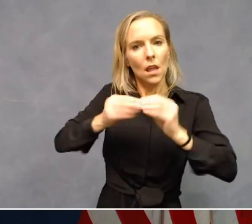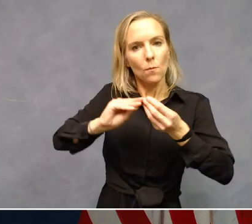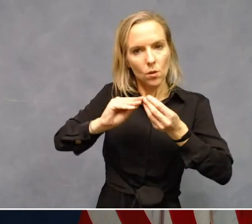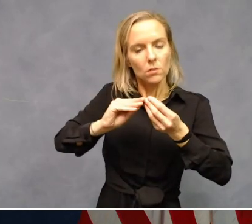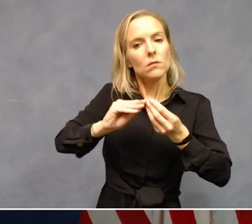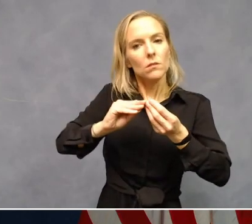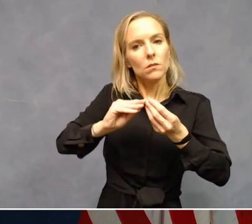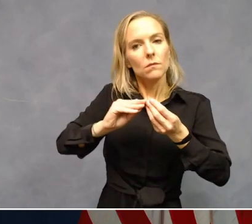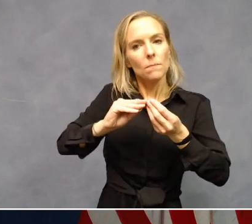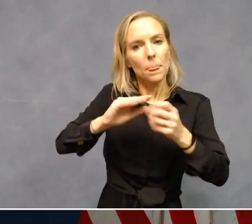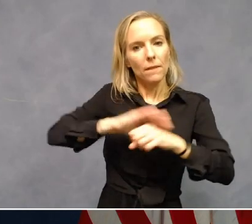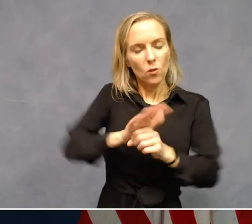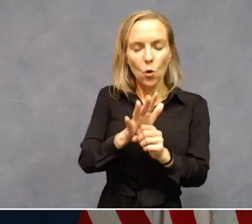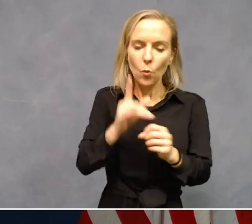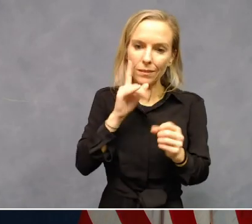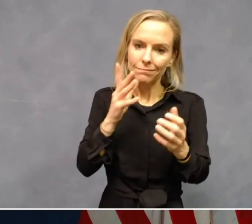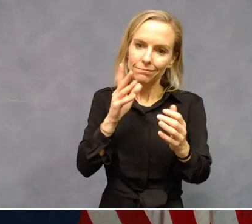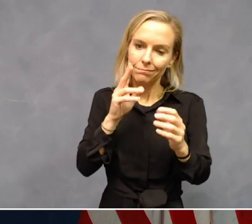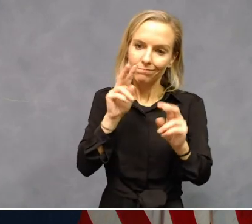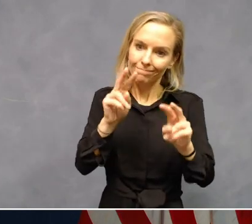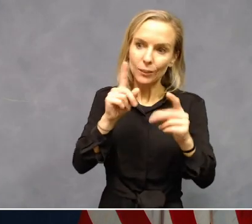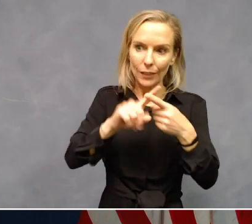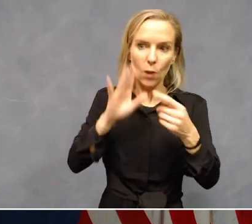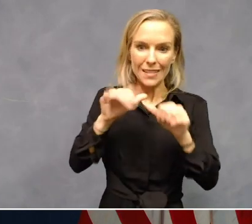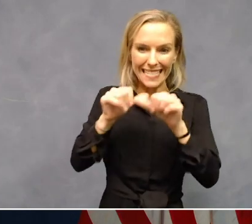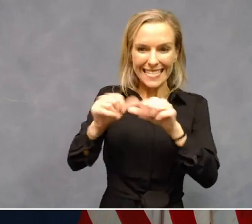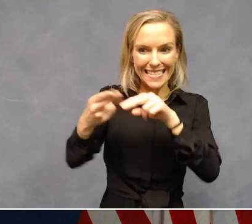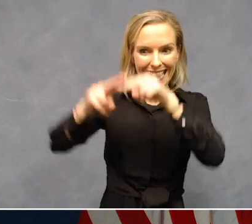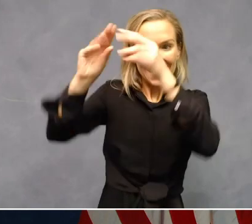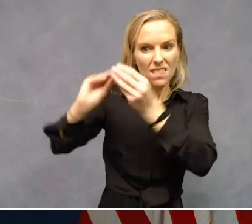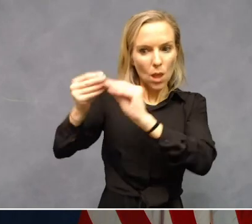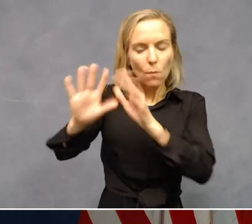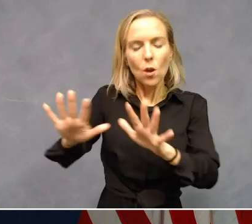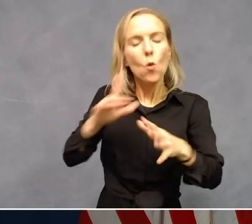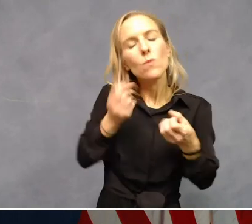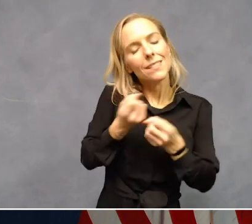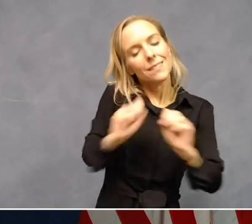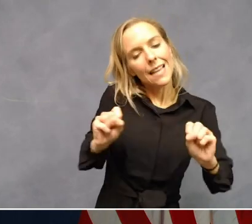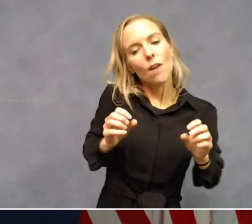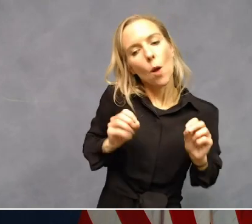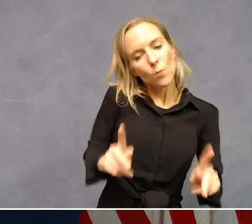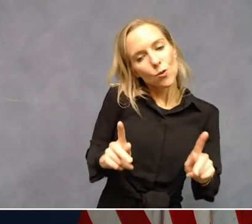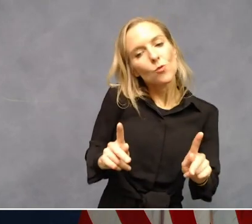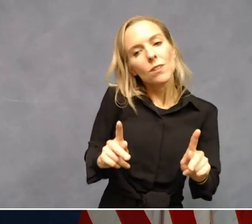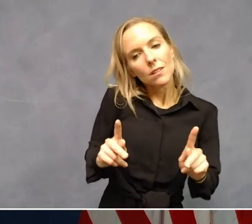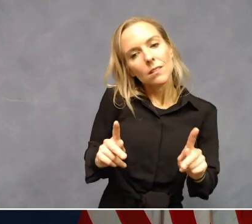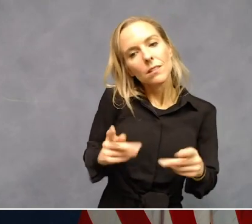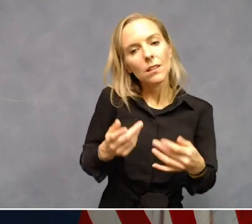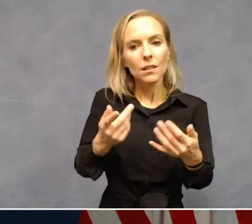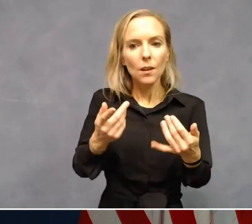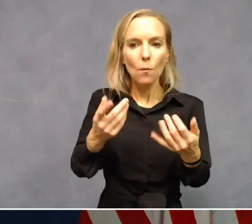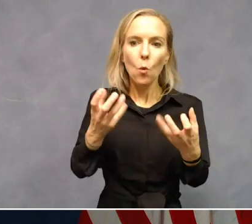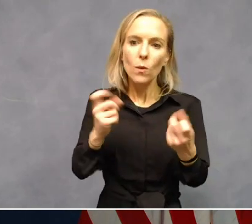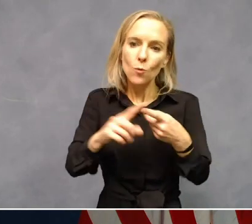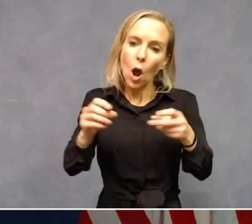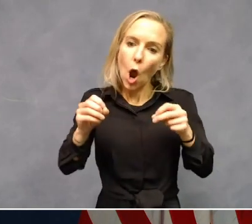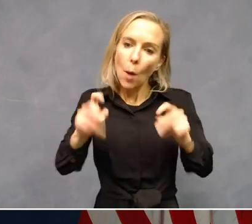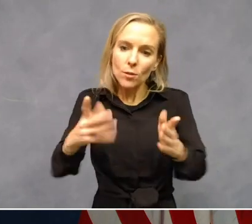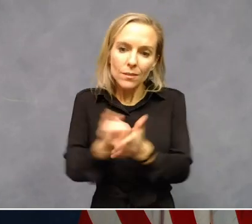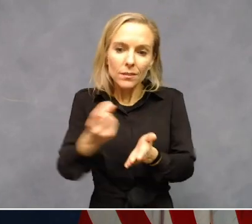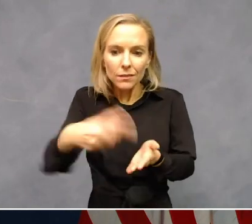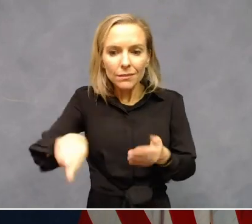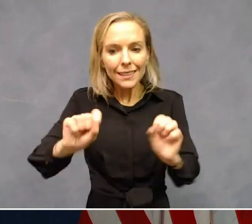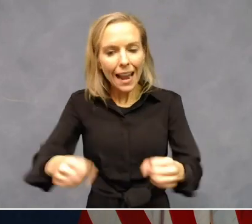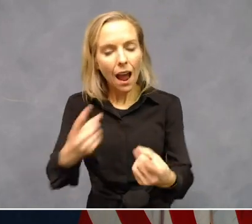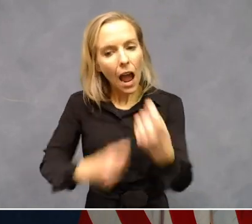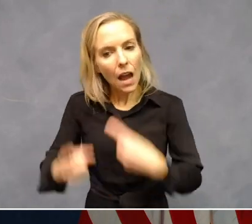to continue, and we want to try to provide as safe of an opportunity while still having the chance to truly ask questions, and I know not wanting